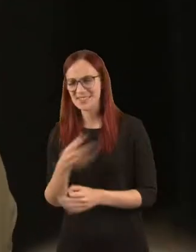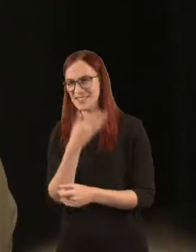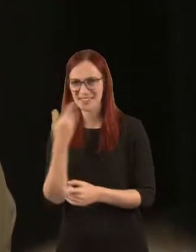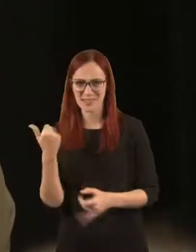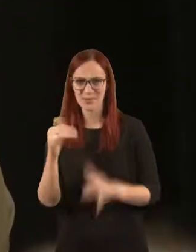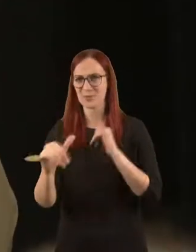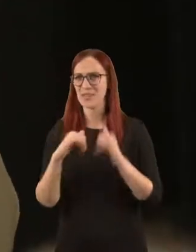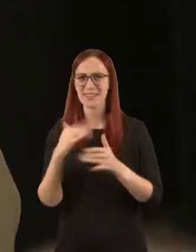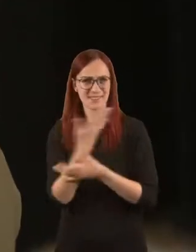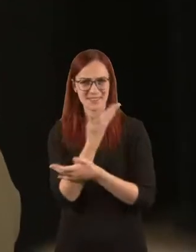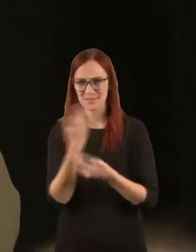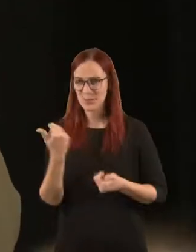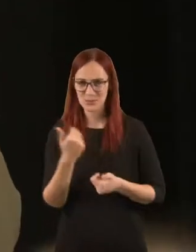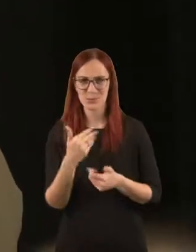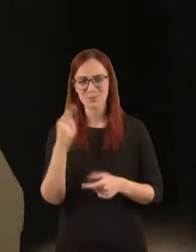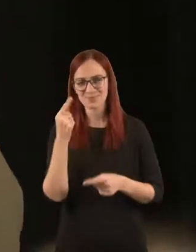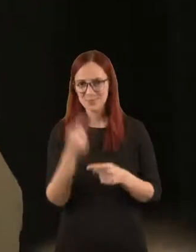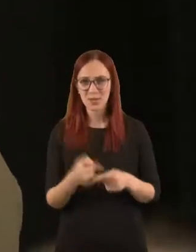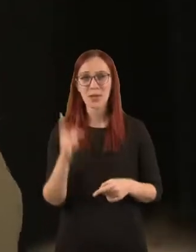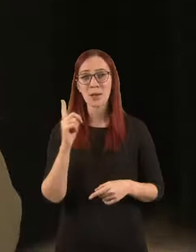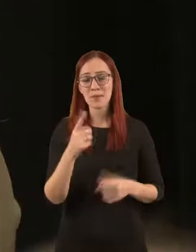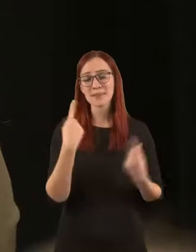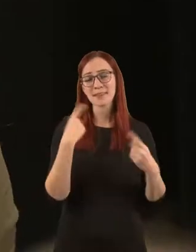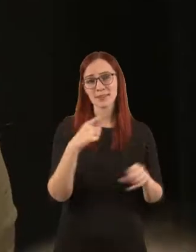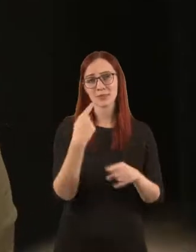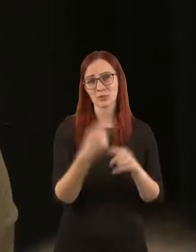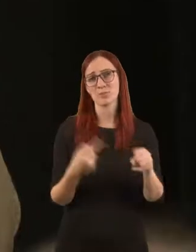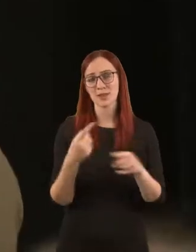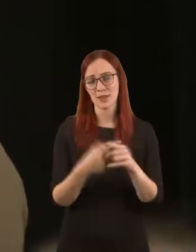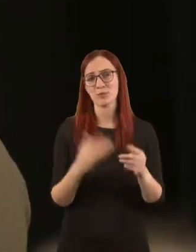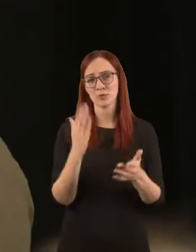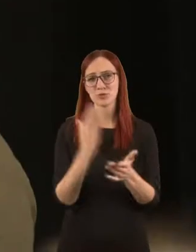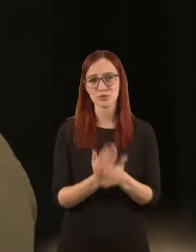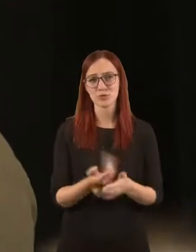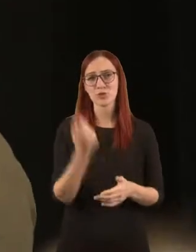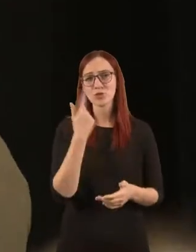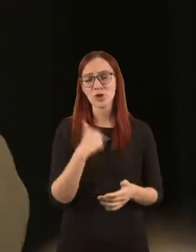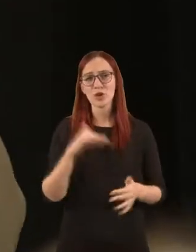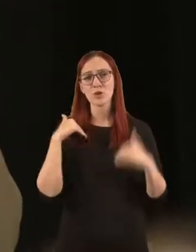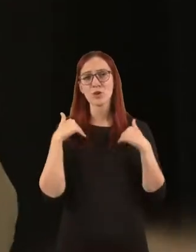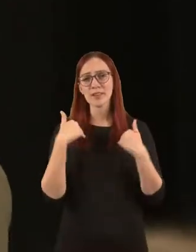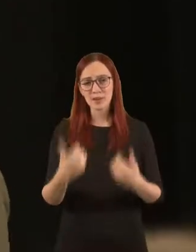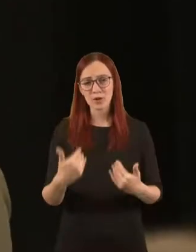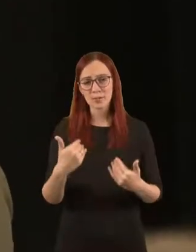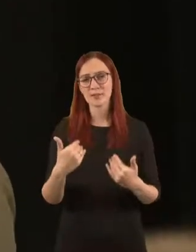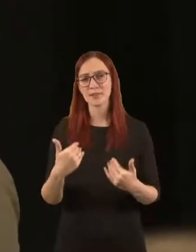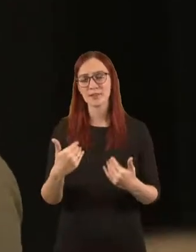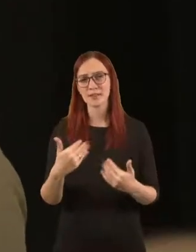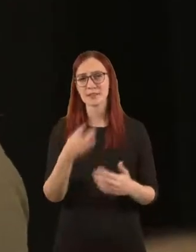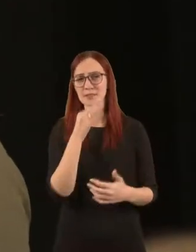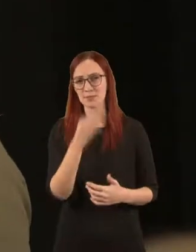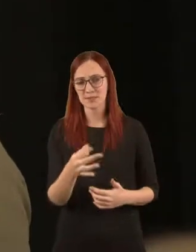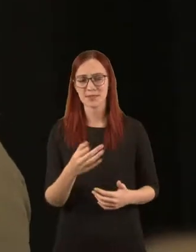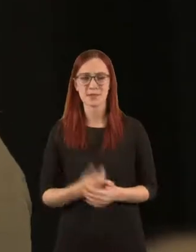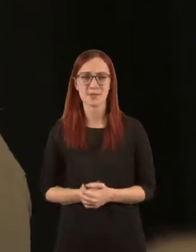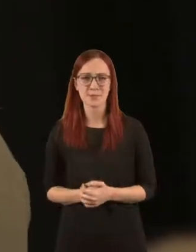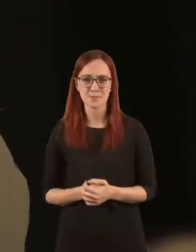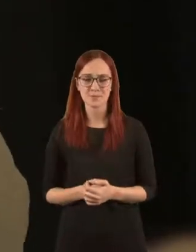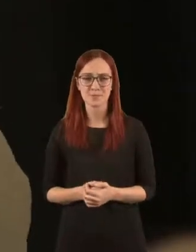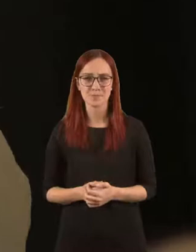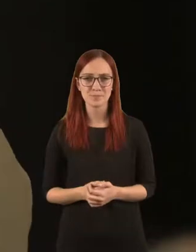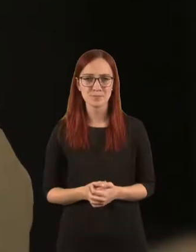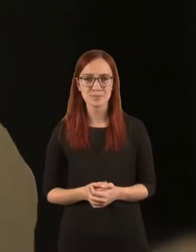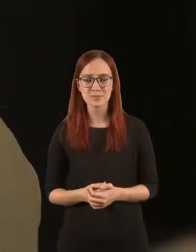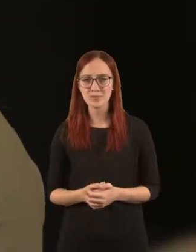is incorrect to expect that everything will change within several years.